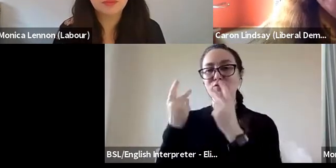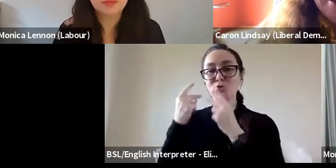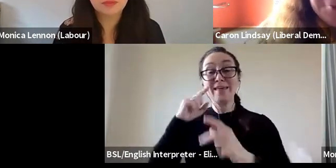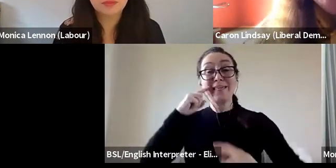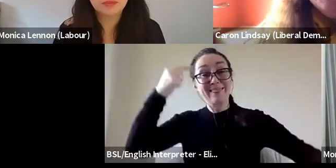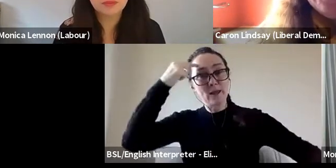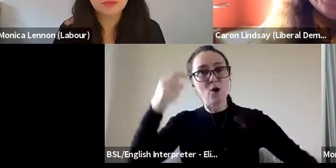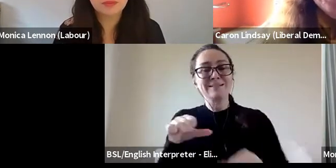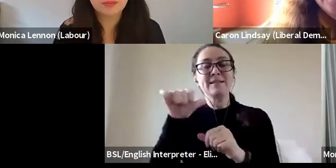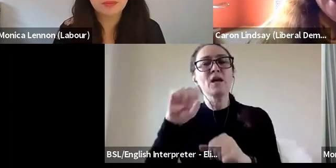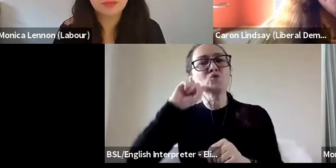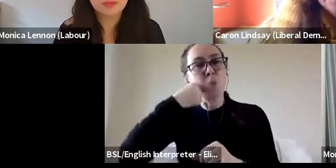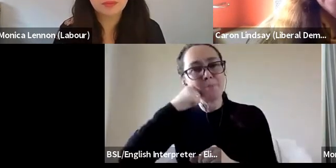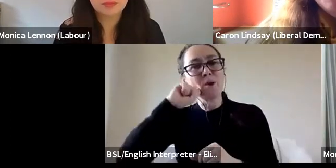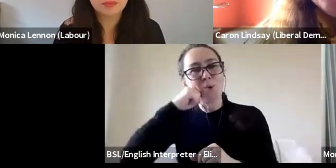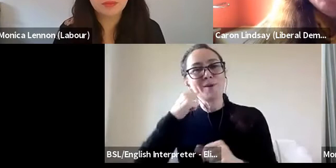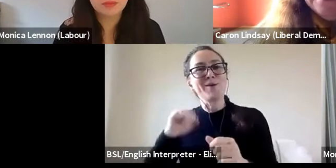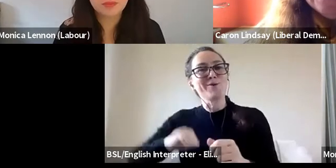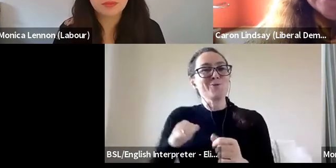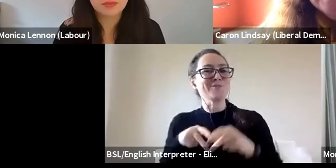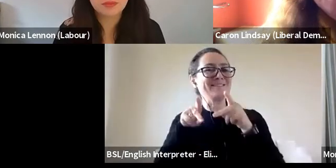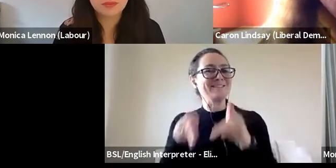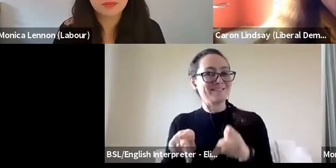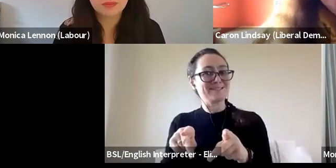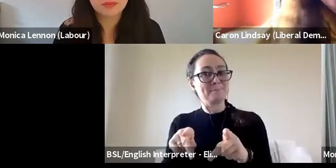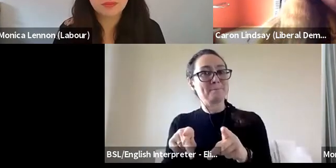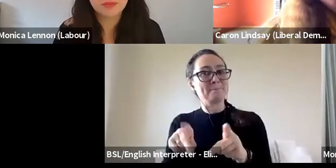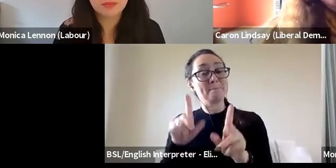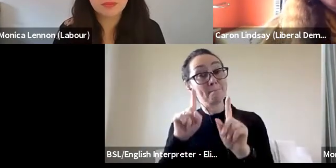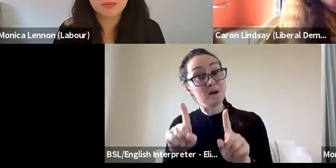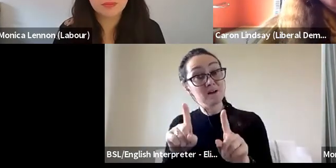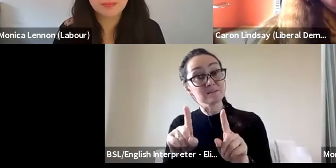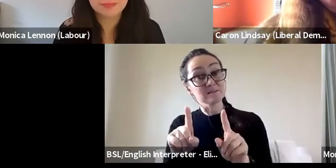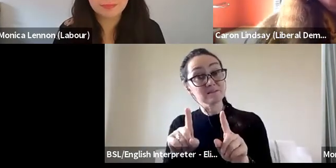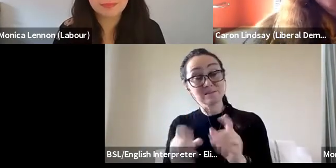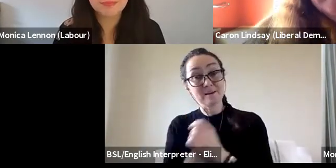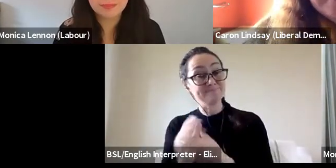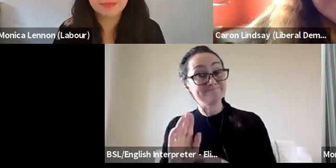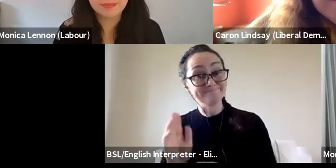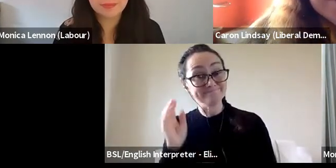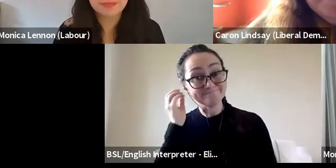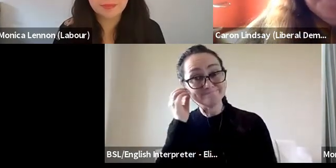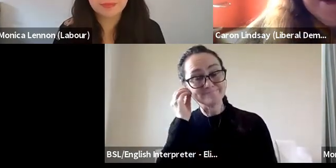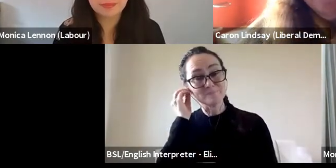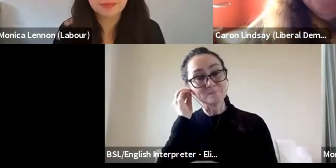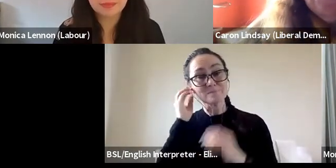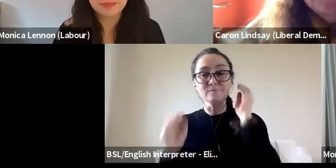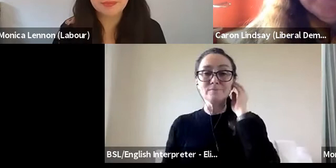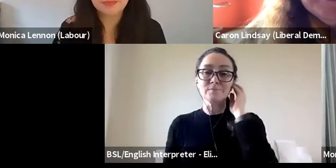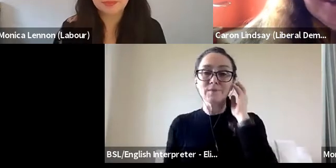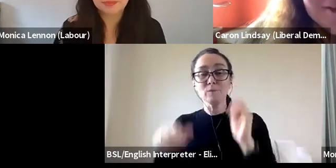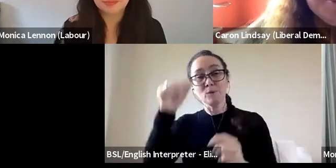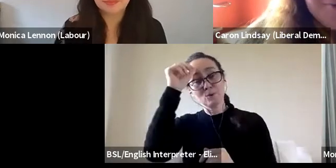time it would be through a much better system, and to have to put them through the really